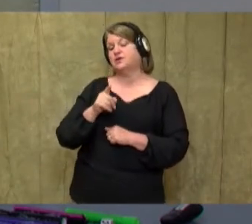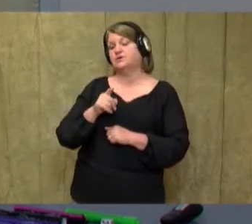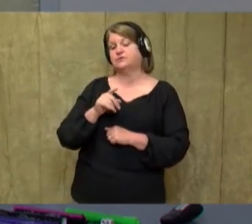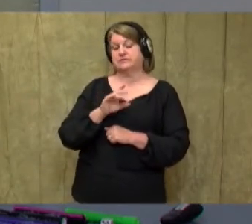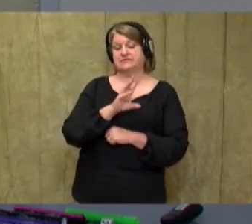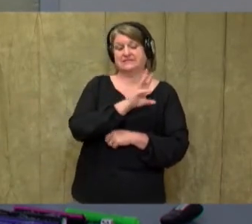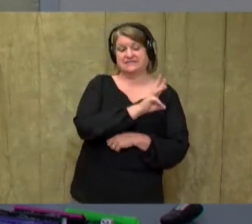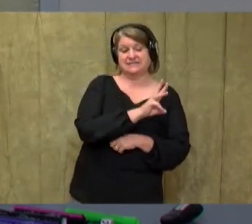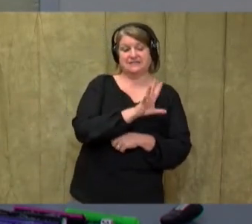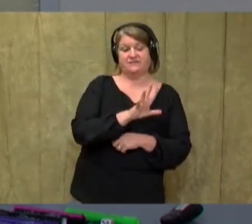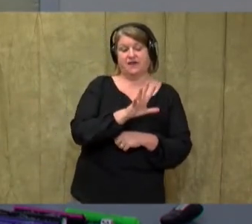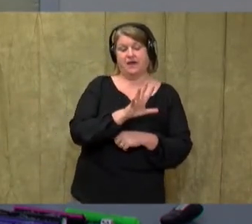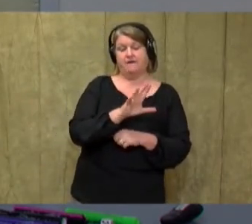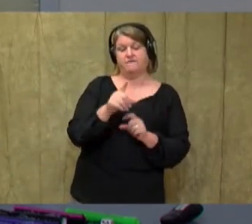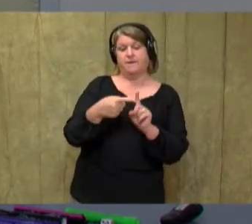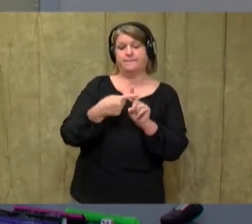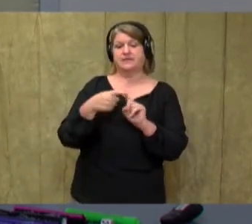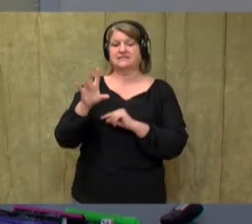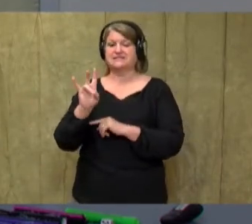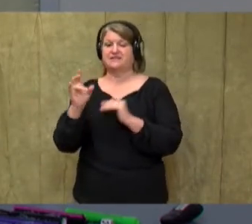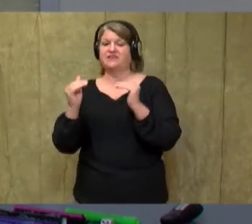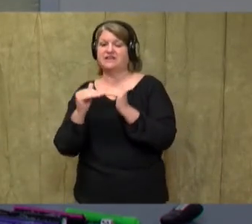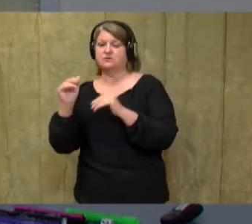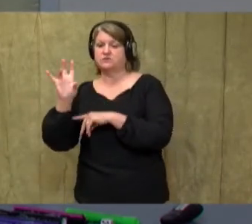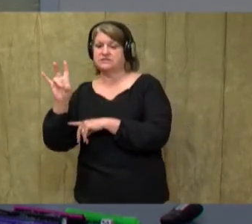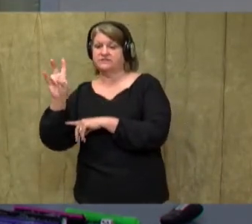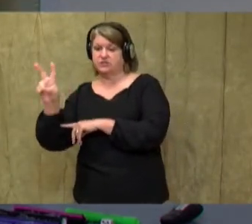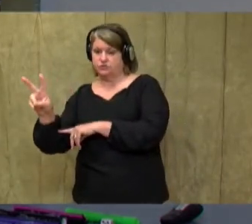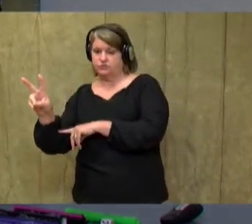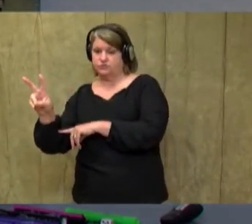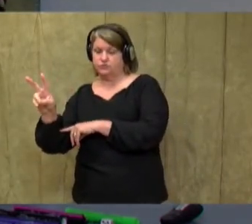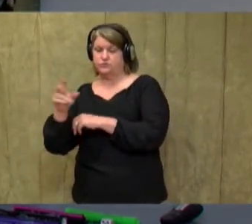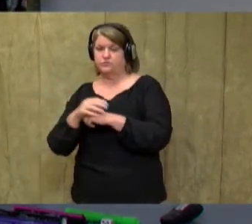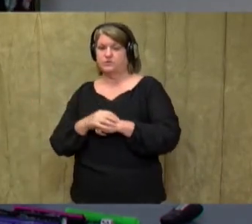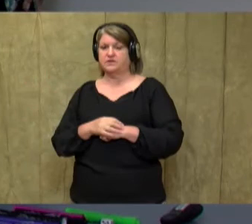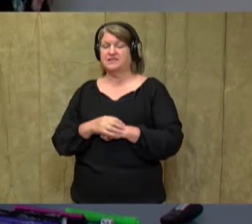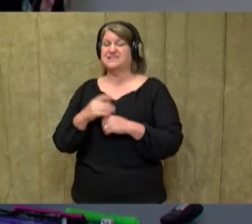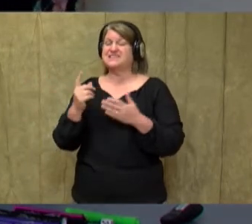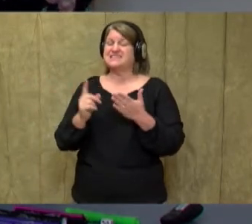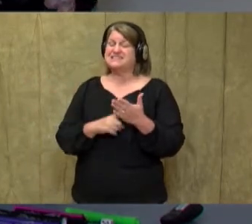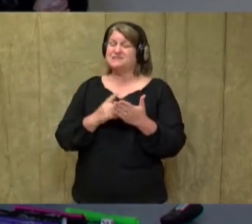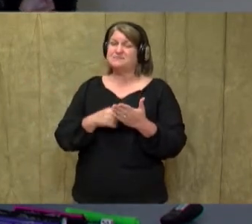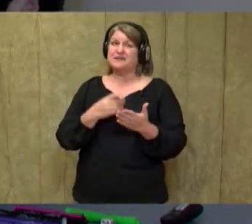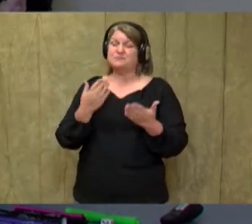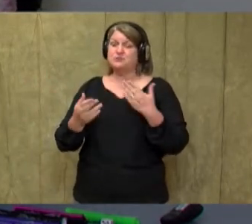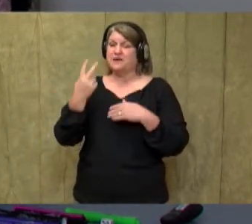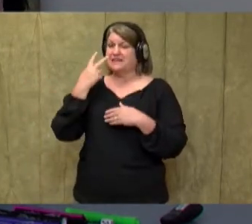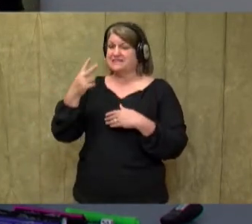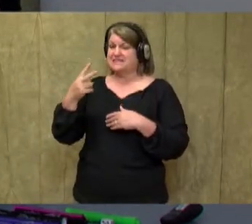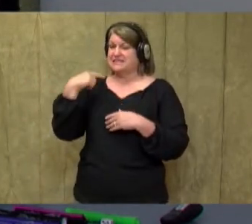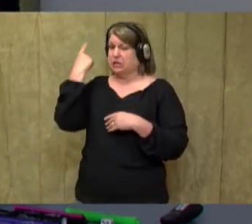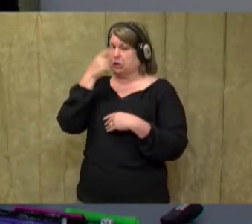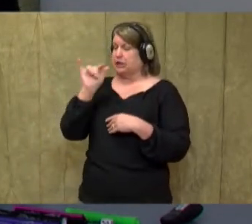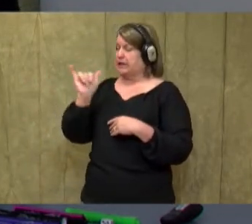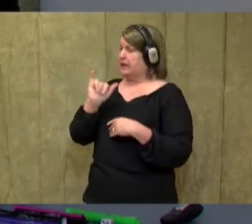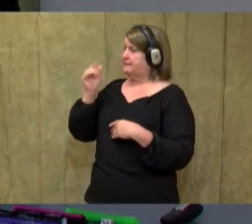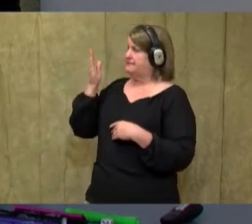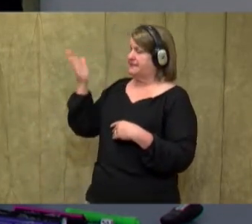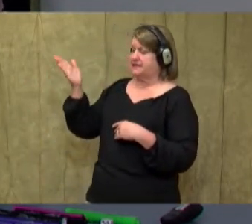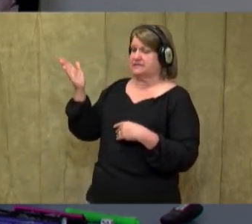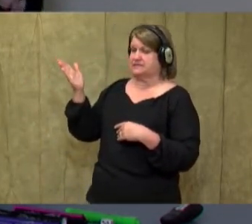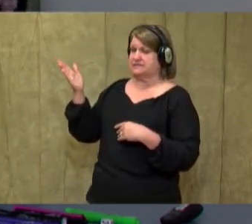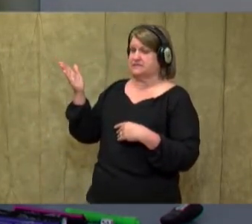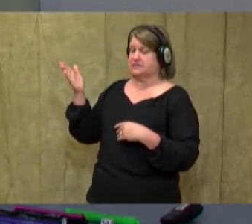65 plus 7 equals 72. Sometimes you might see it like this. You